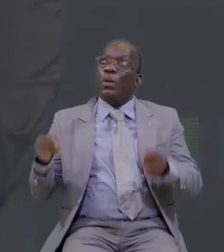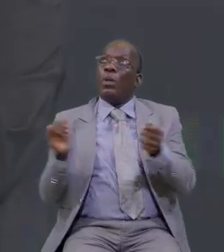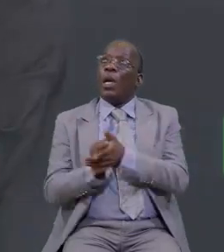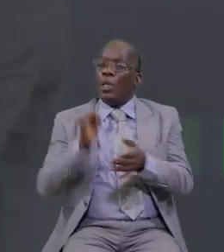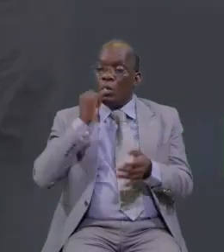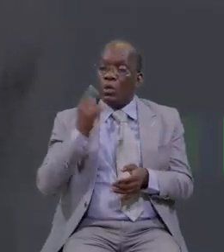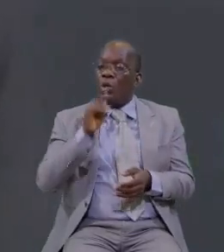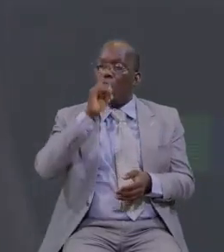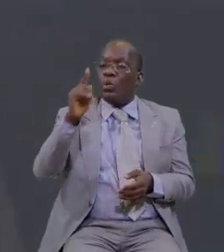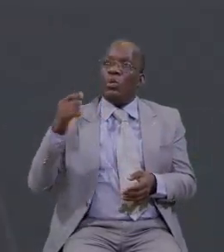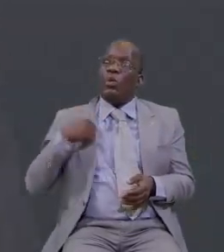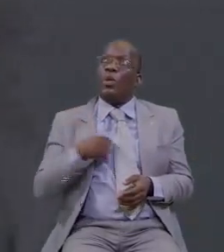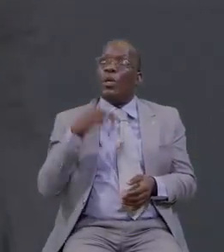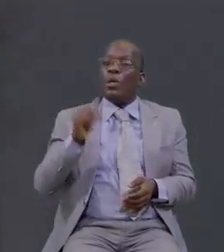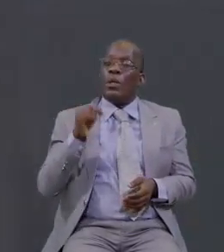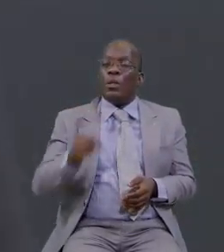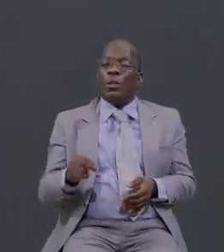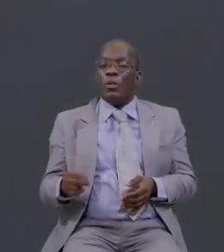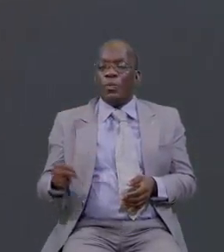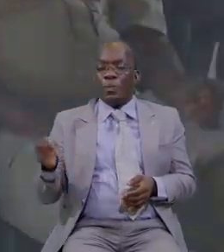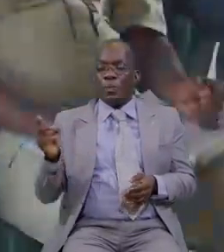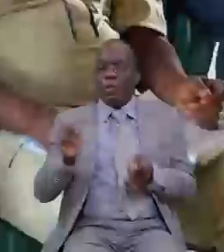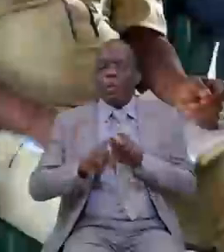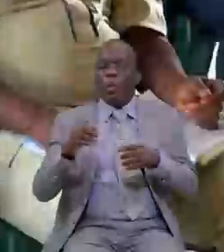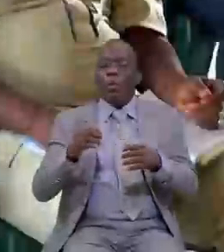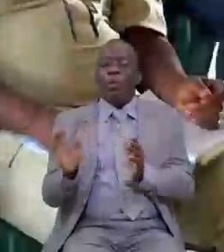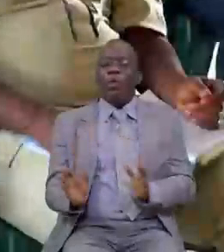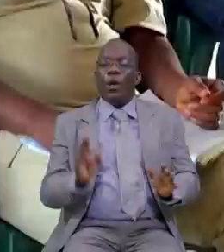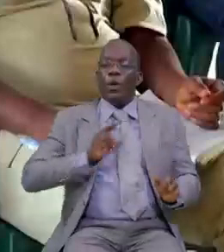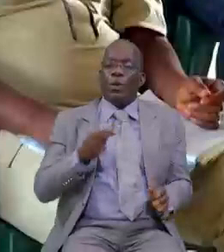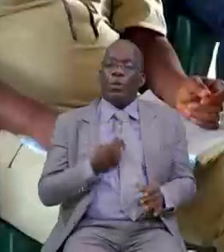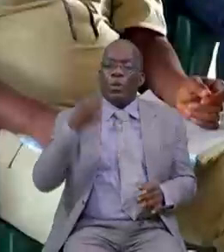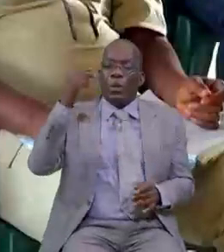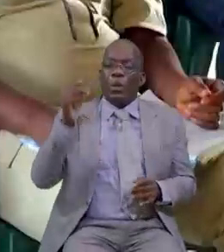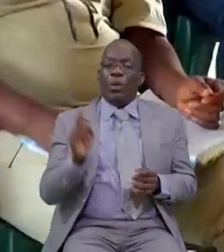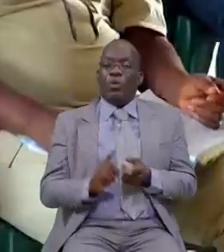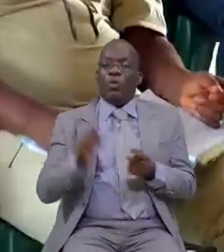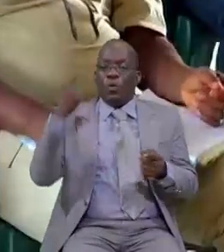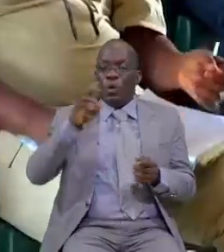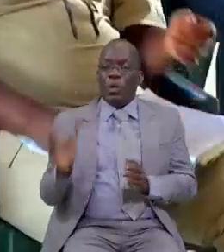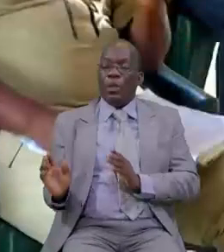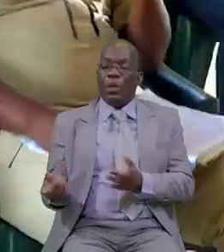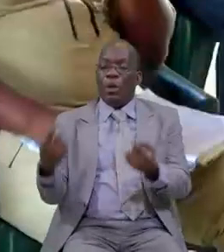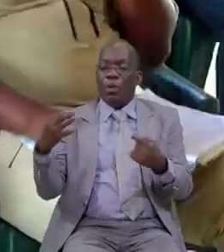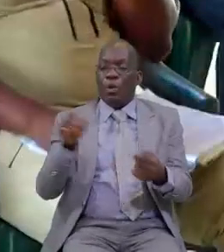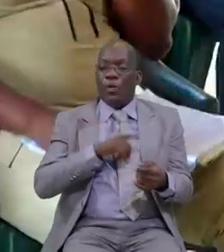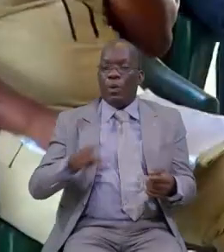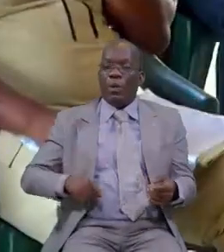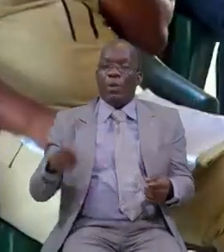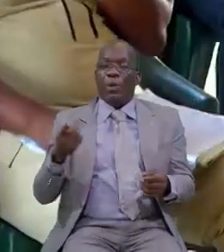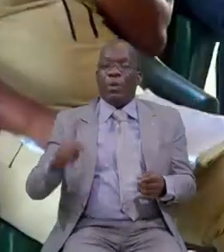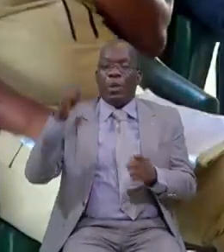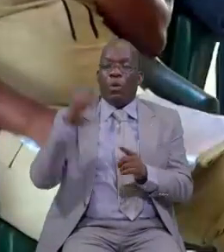prepares us for the coming of the Lord. The Word was